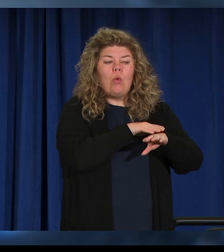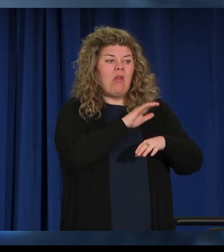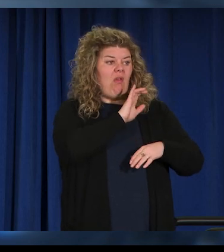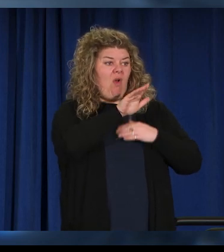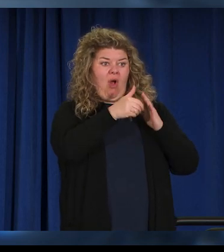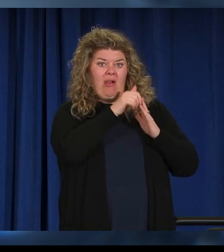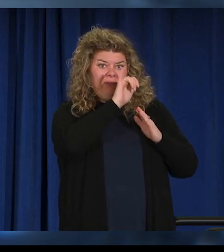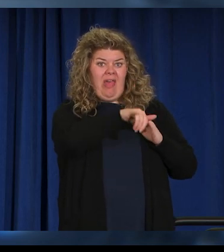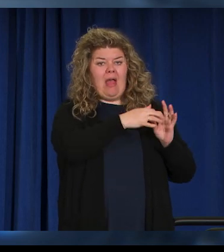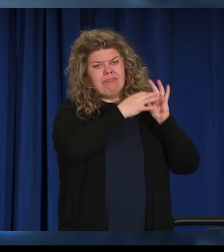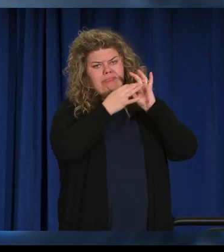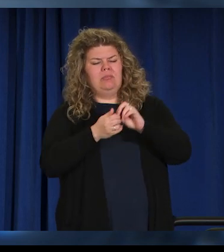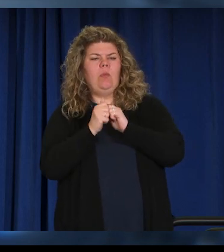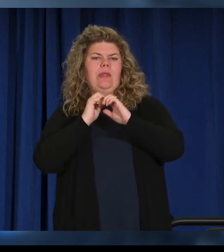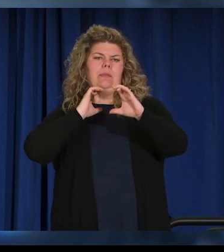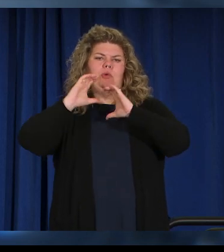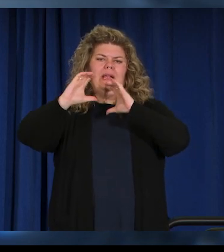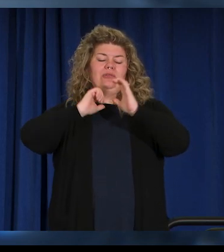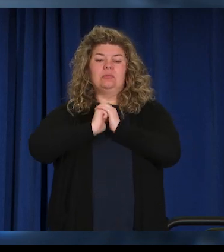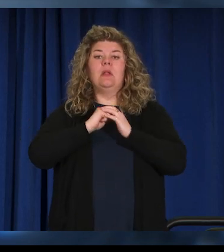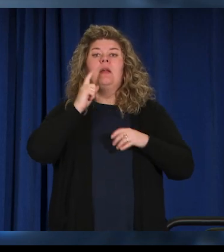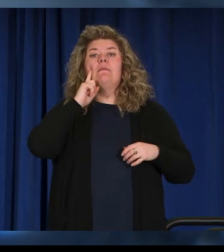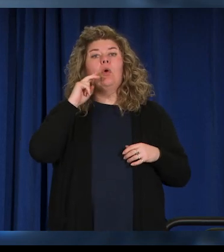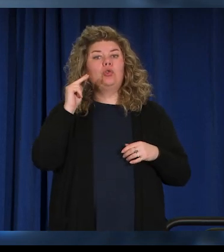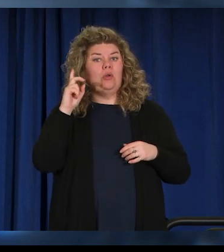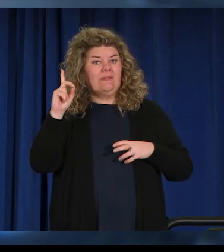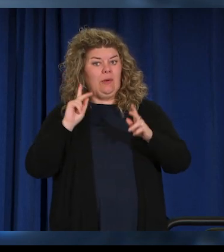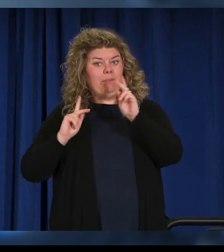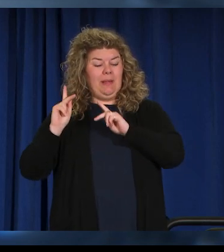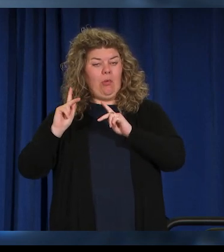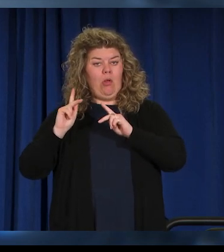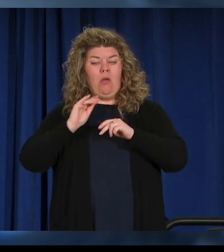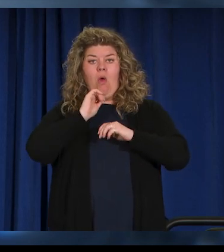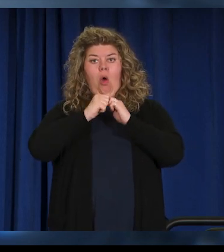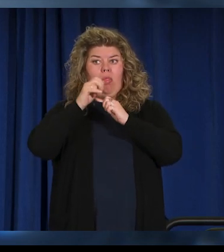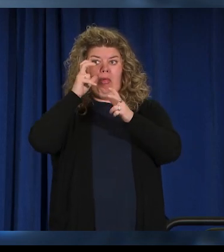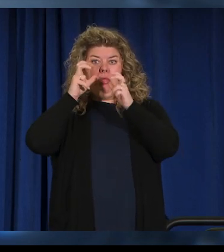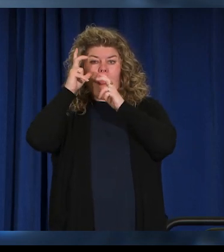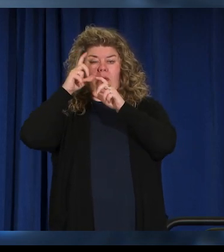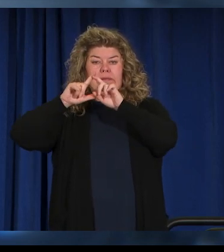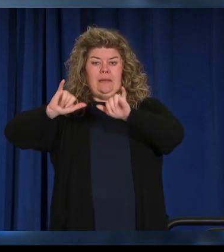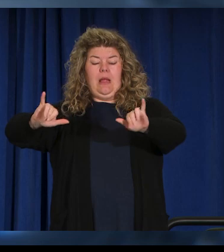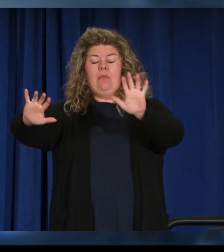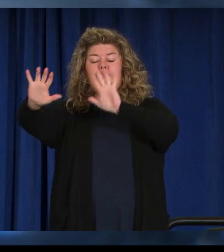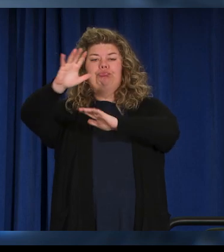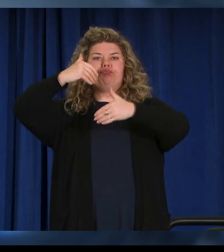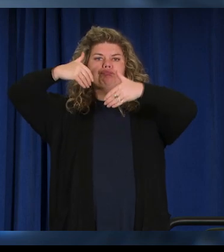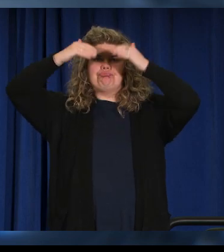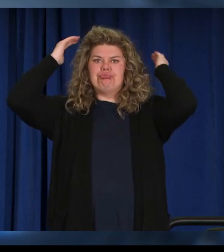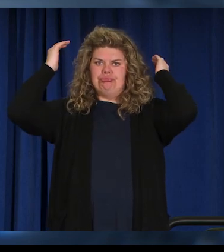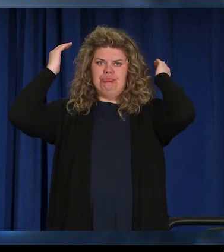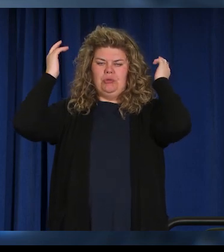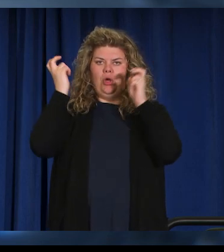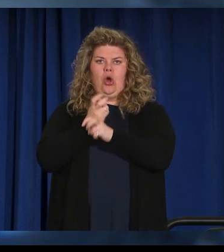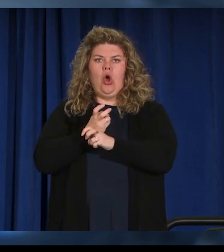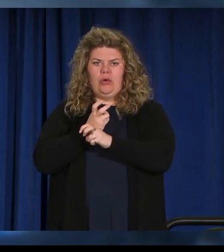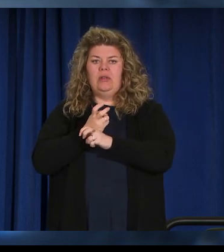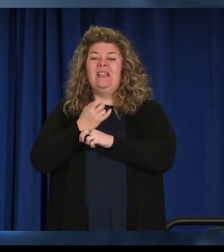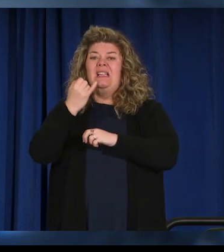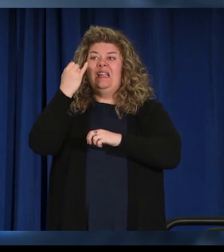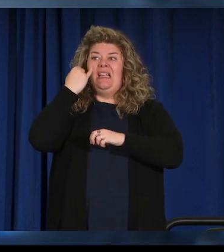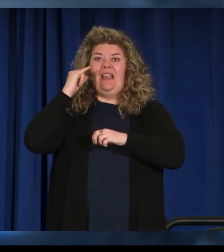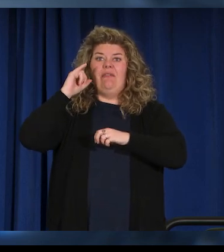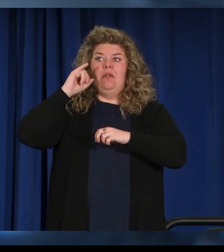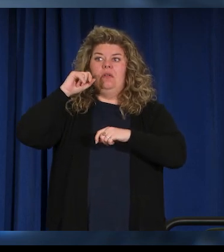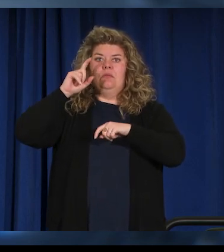how we communicate. For many neurodivergent folks, processing all of these at once is really overwhelming. If these cues are absent,